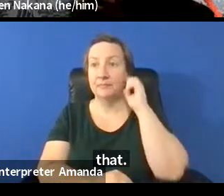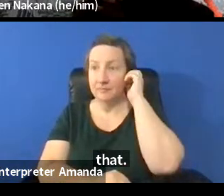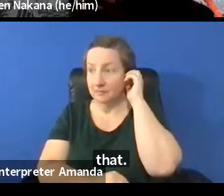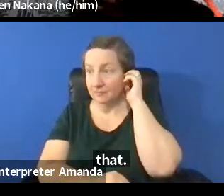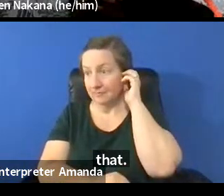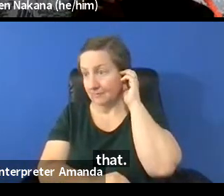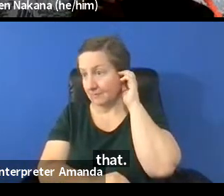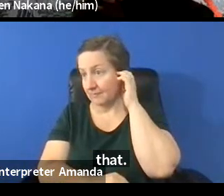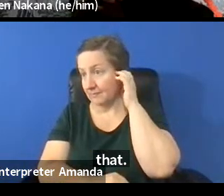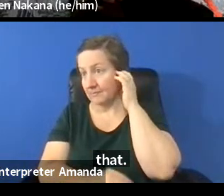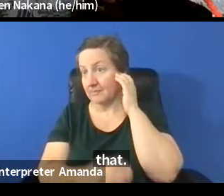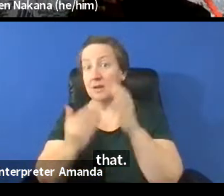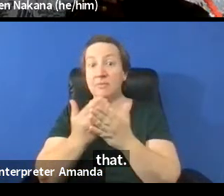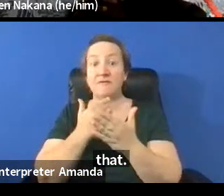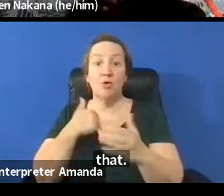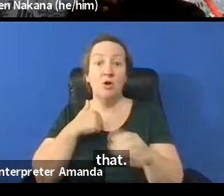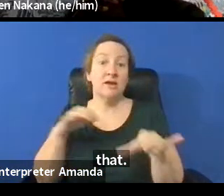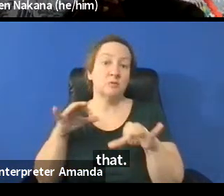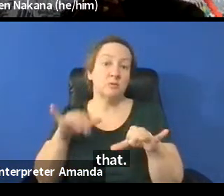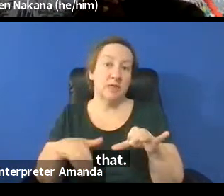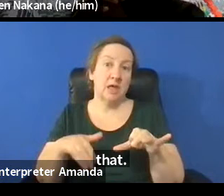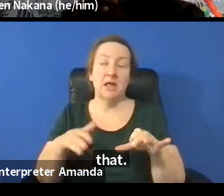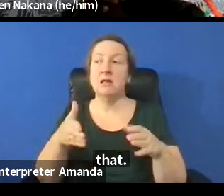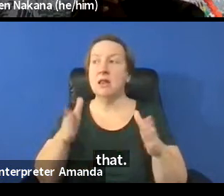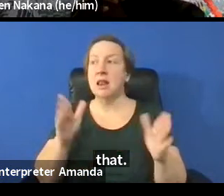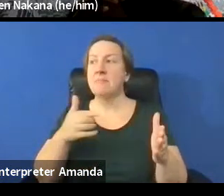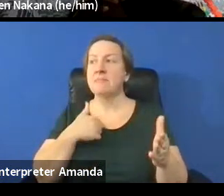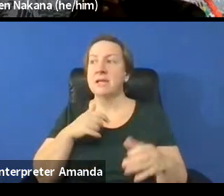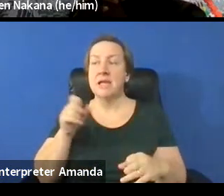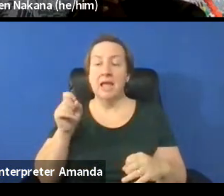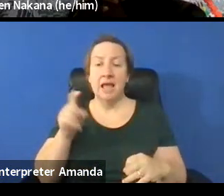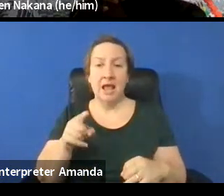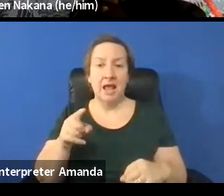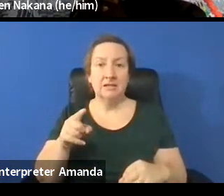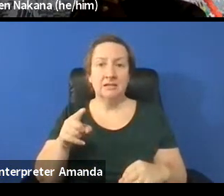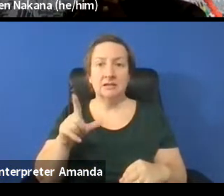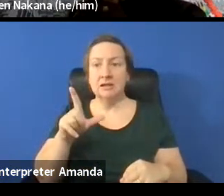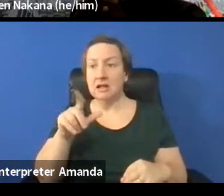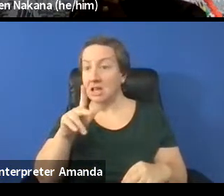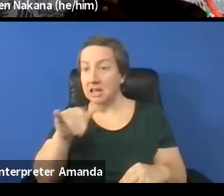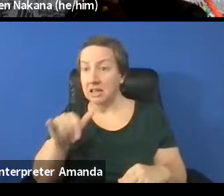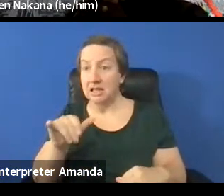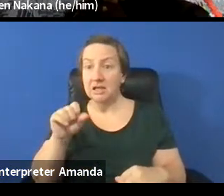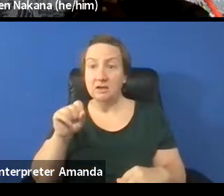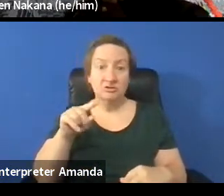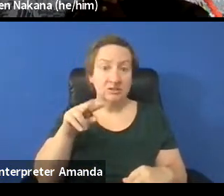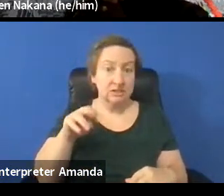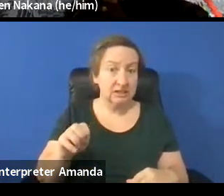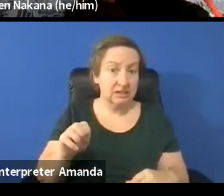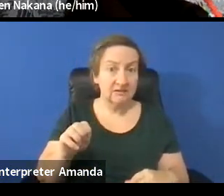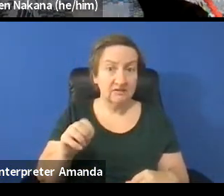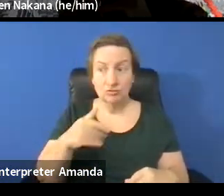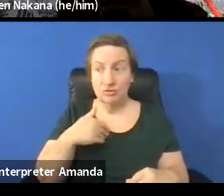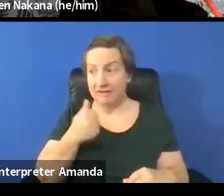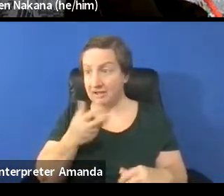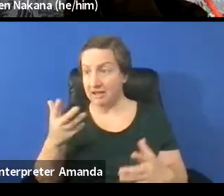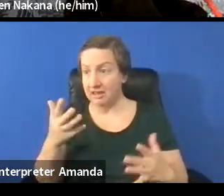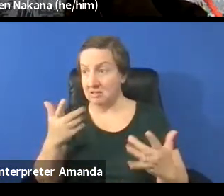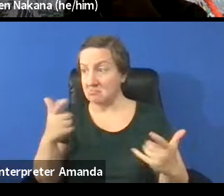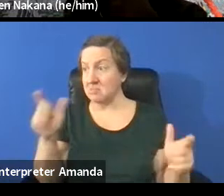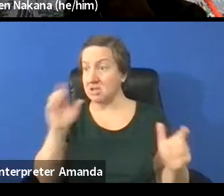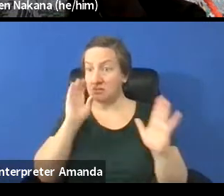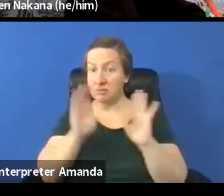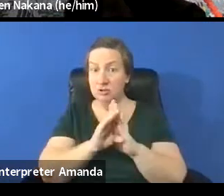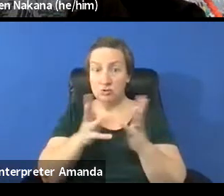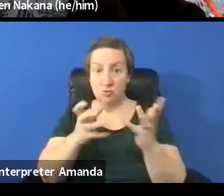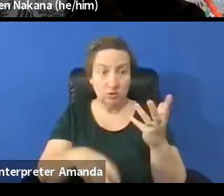Actually, and before I do at the high level, let me ask for Lily or Steve, do you have anything big picture wise you would